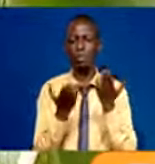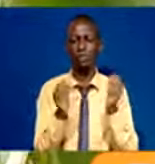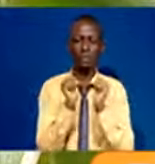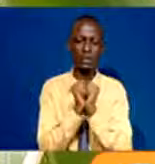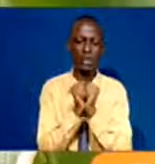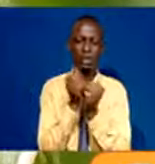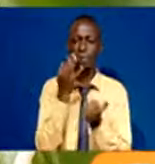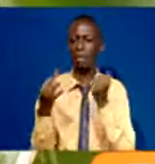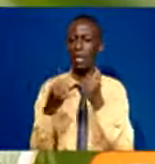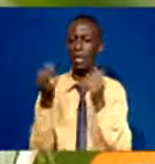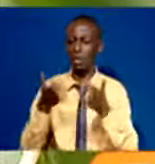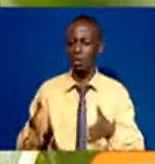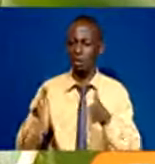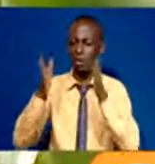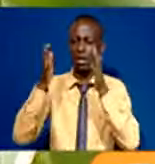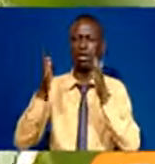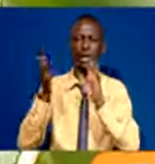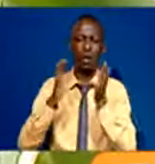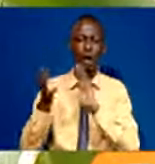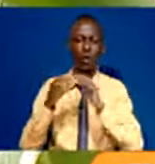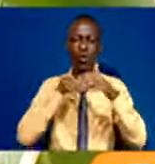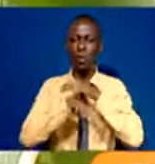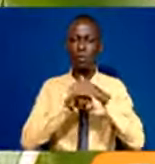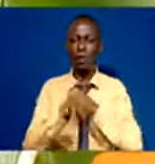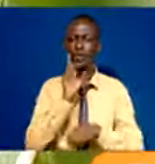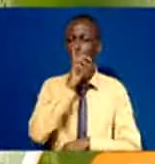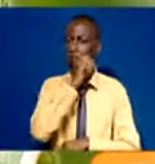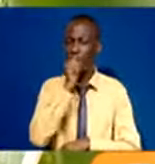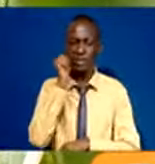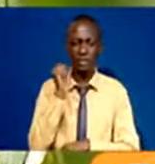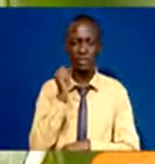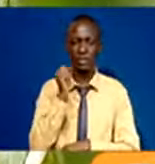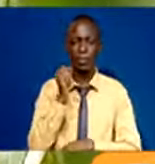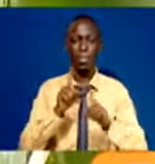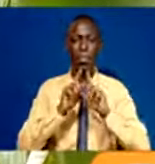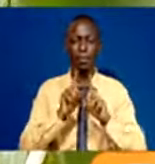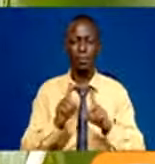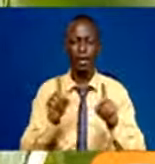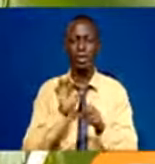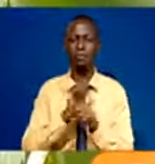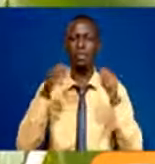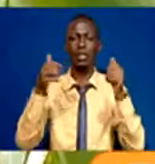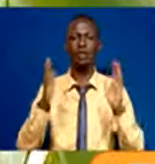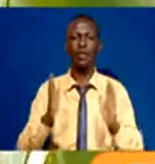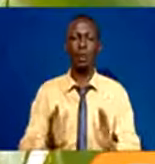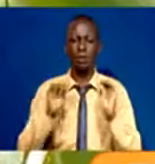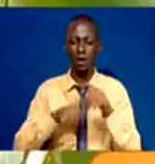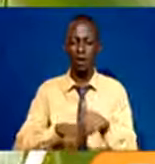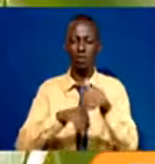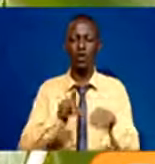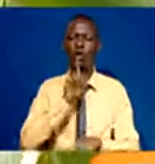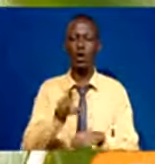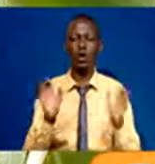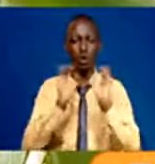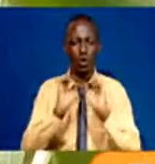8 hivi kulingana na vile tumepanda. Lakini sana sana, sio wakulima wengi ufuata maagizo